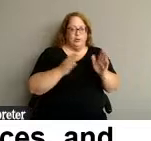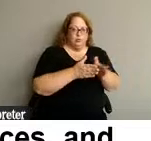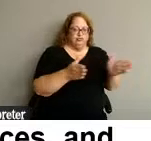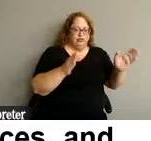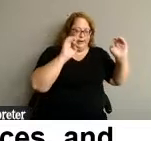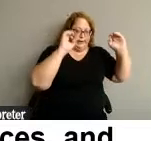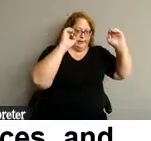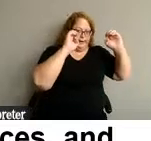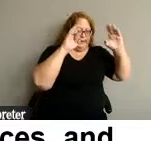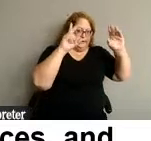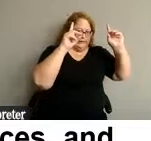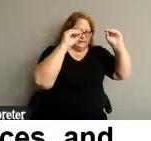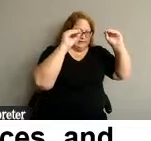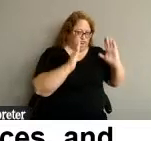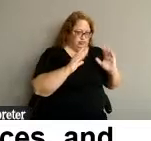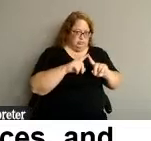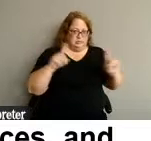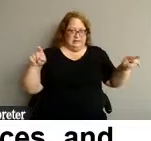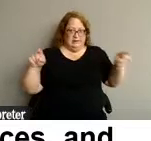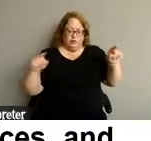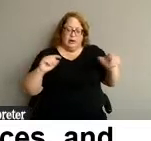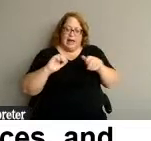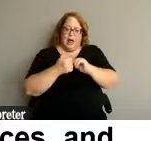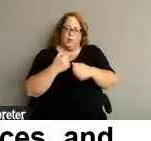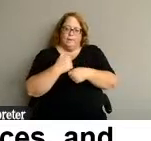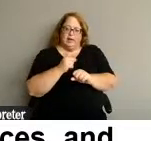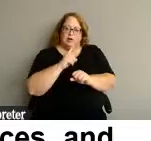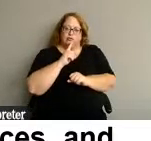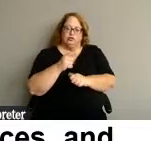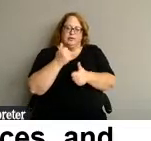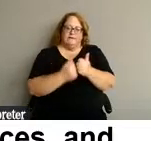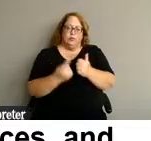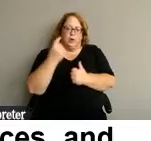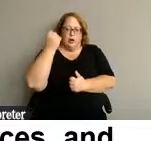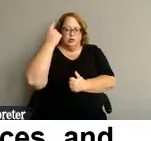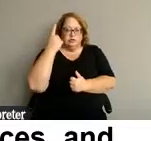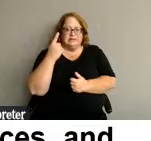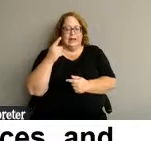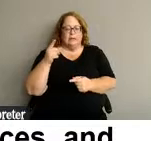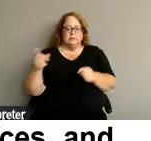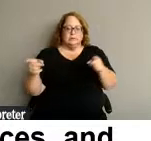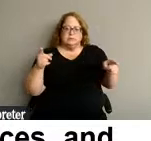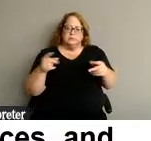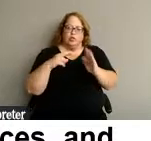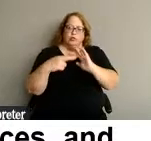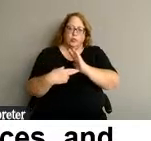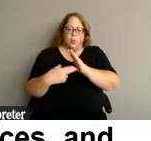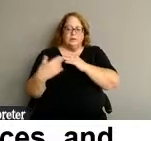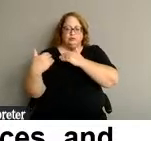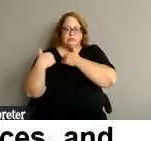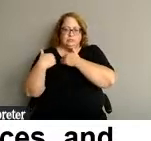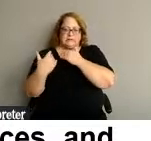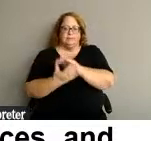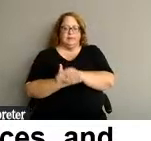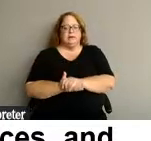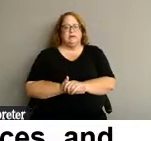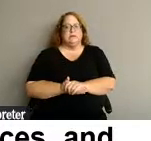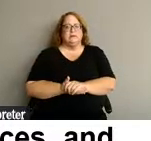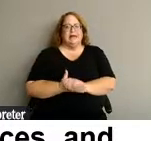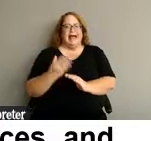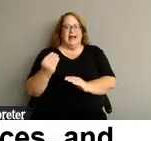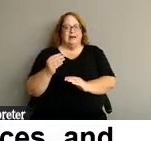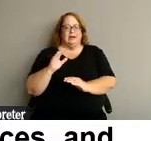gen ed educator is totally different. So how do we ensure that everyone understands the roles and the responsibilities of our staff and